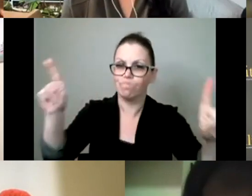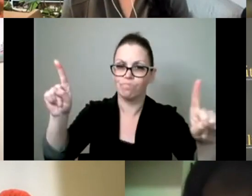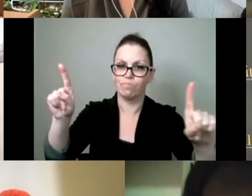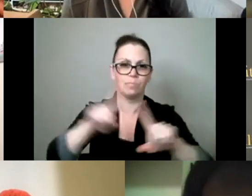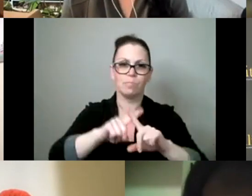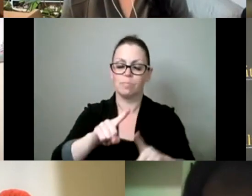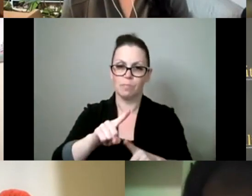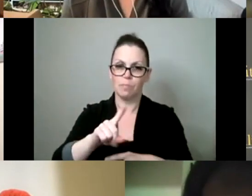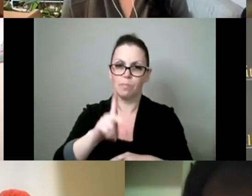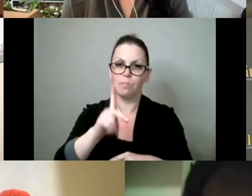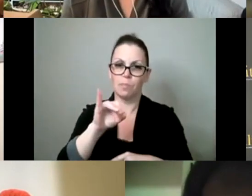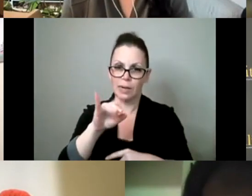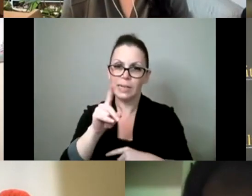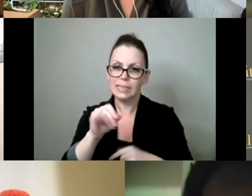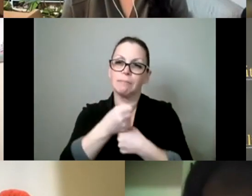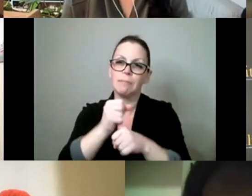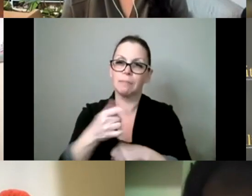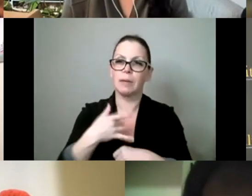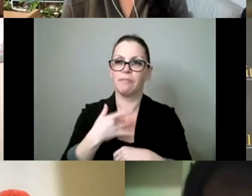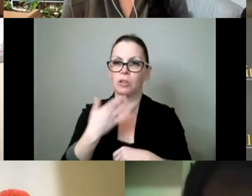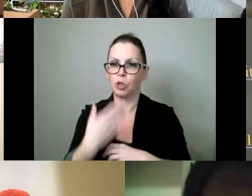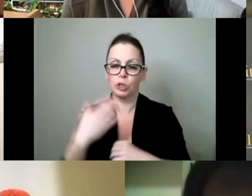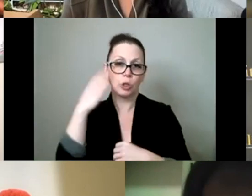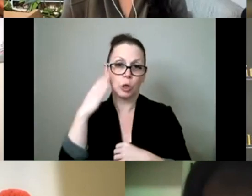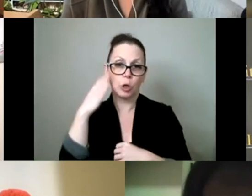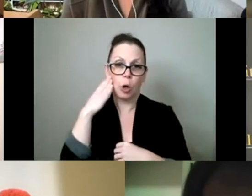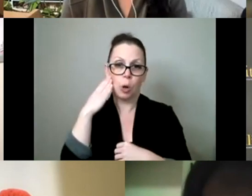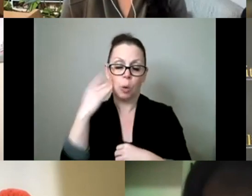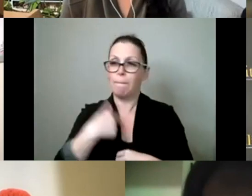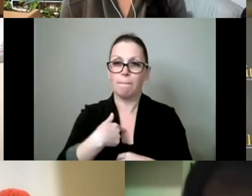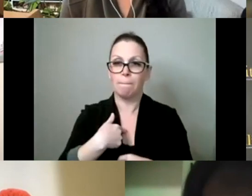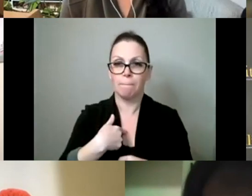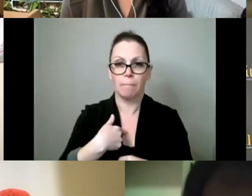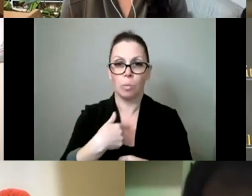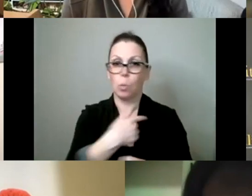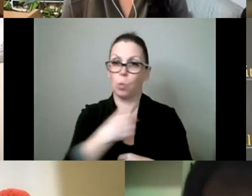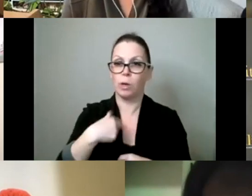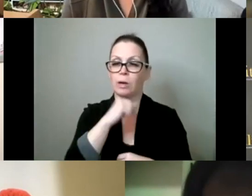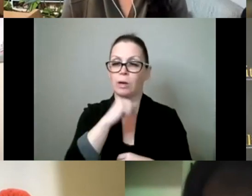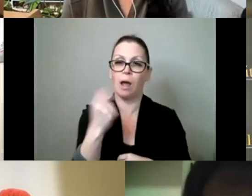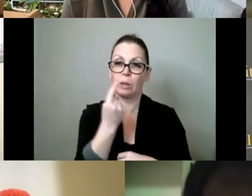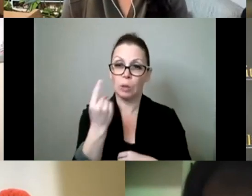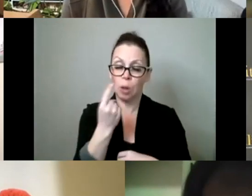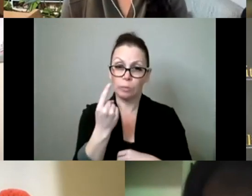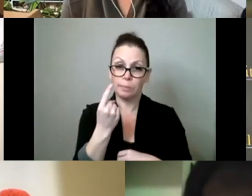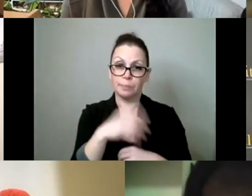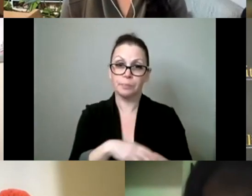feel good to know we weren't alone, that someone as big as Viola still had to work that hard.